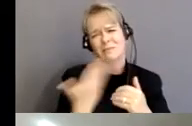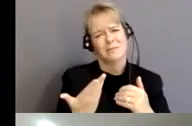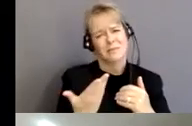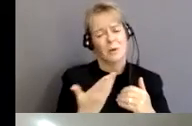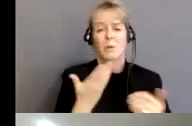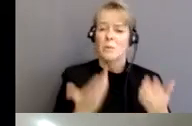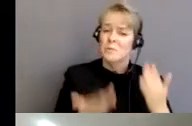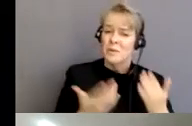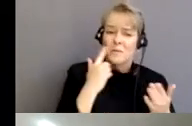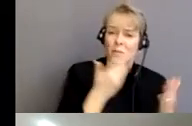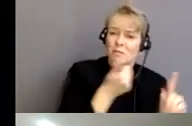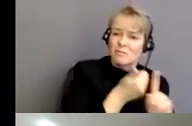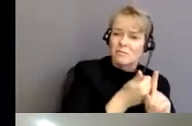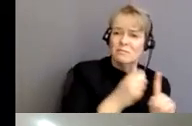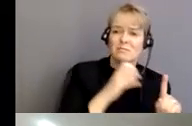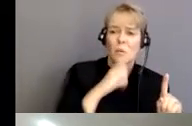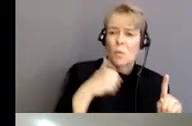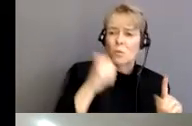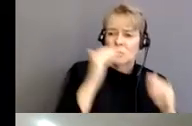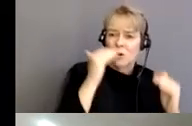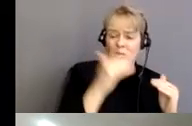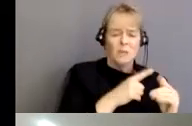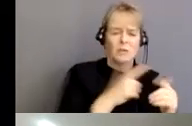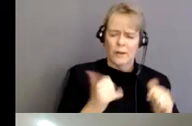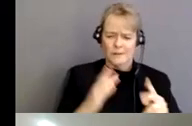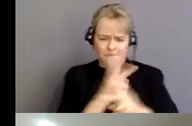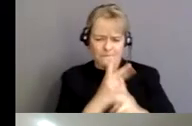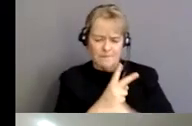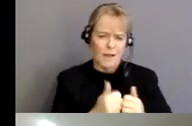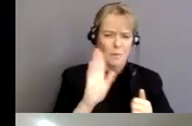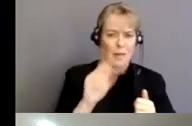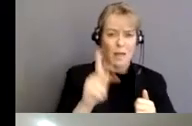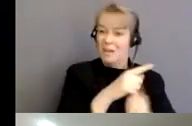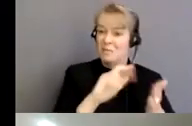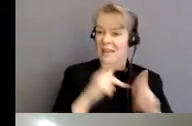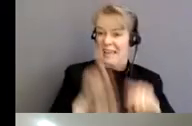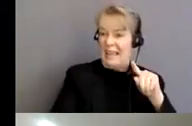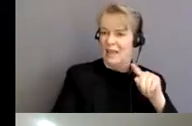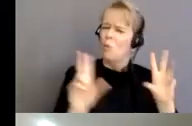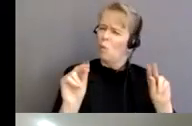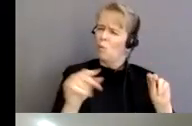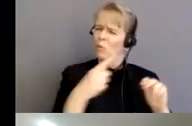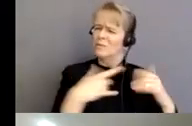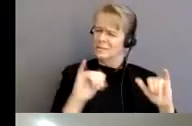to do their banking, but that doesn't mean that they still aren't able. But if they have to rely on someone to help